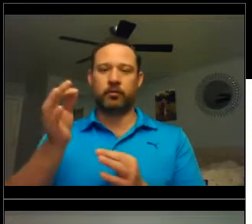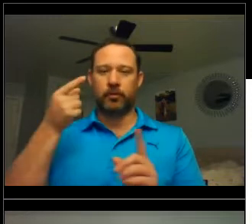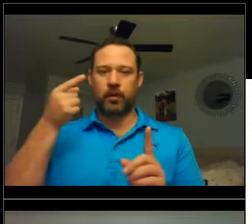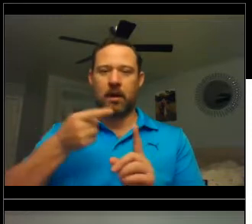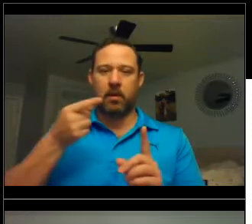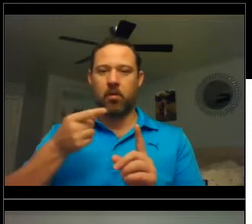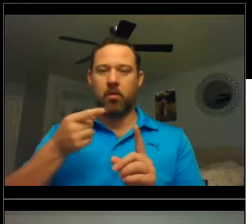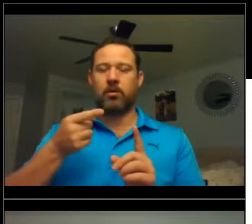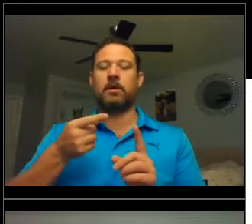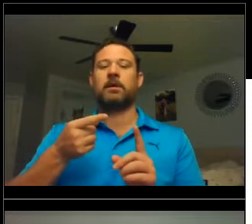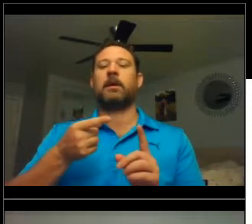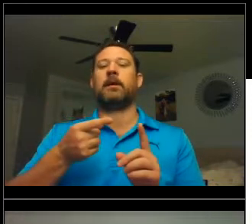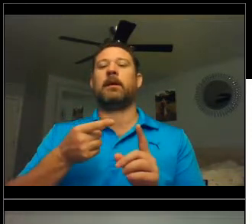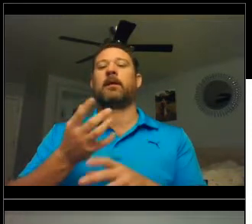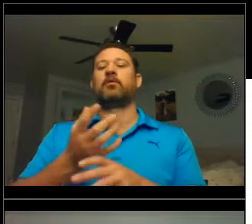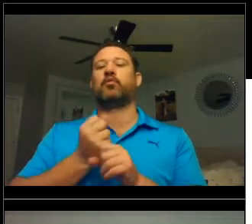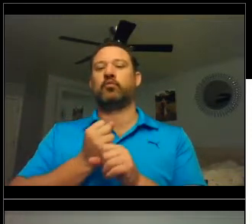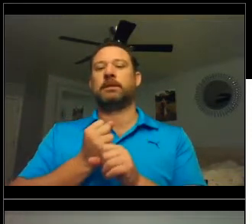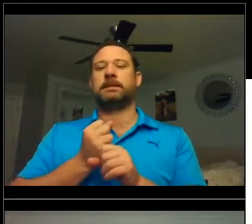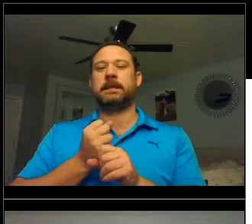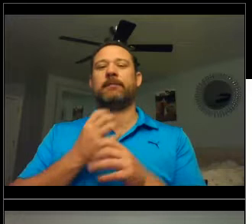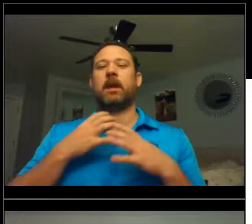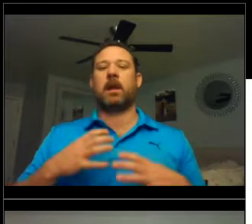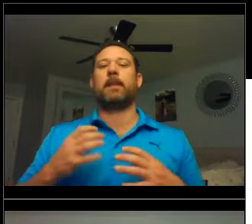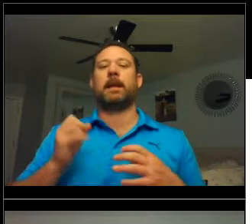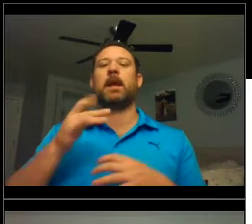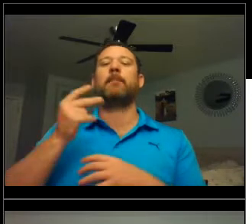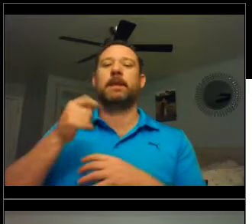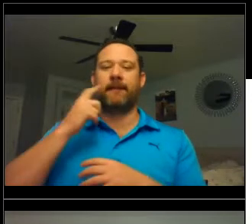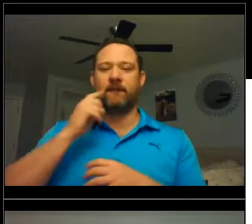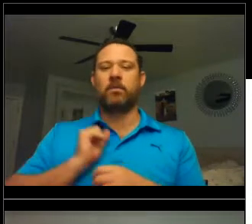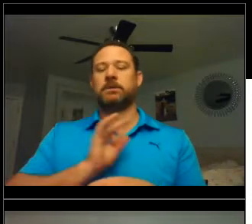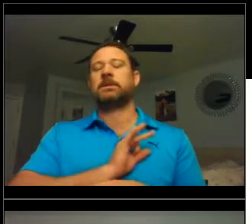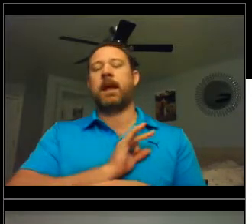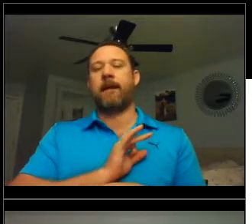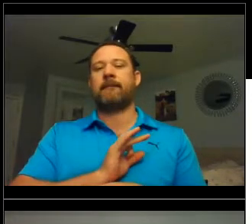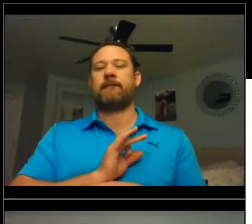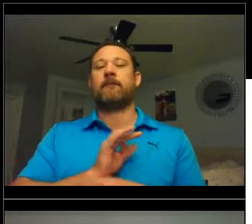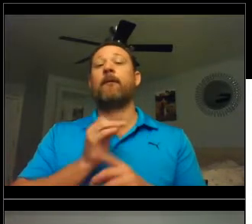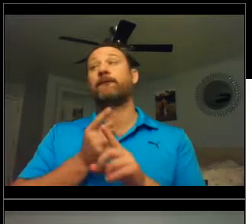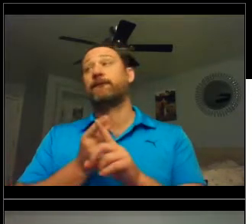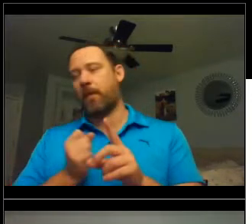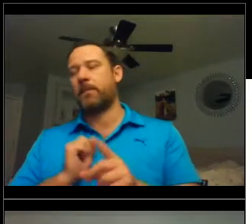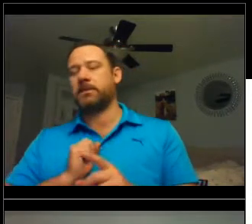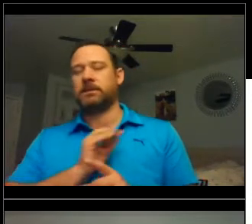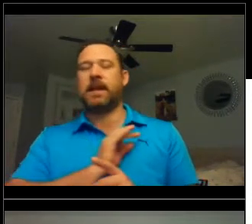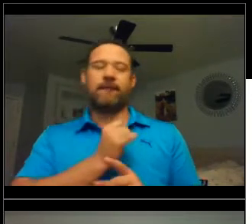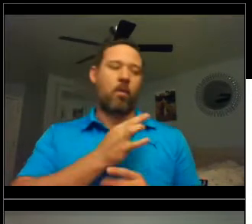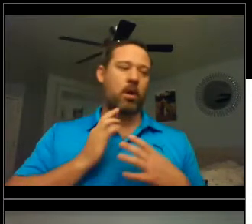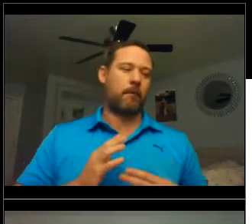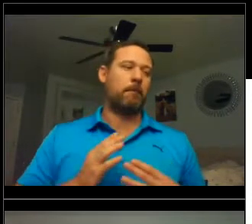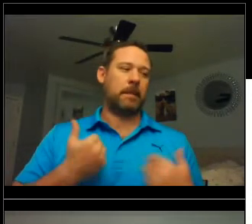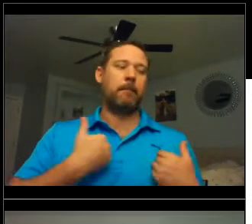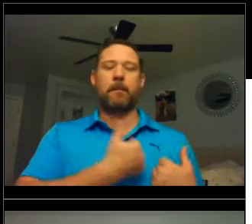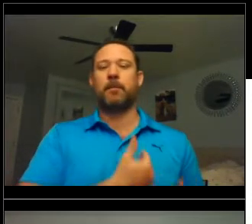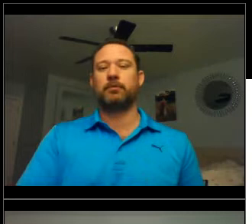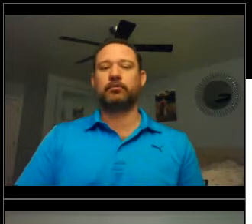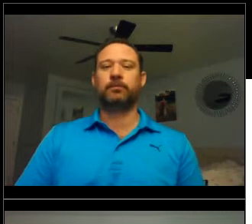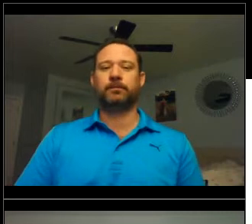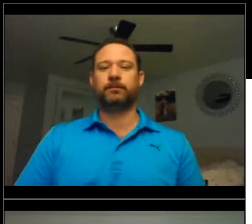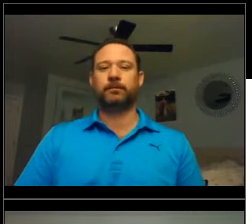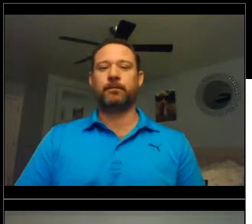areas, and to receive committee updates for staff and or from staff and or committee members. And